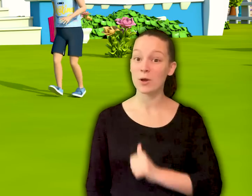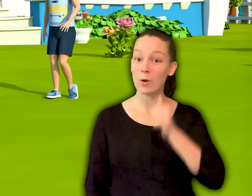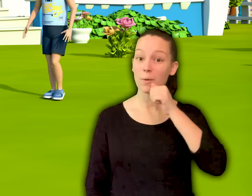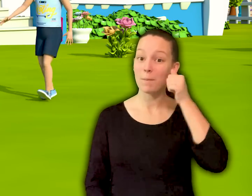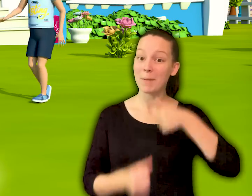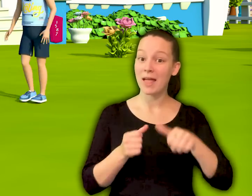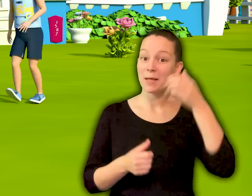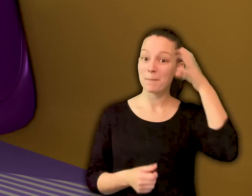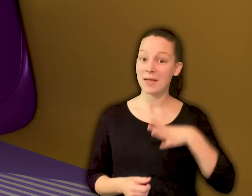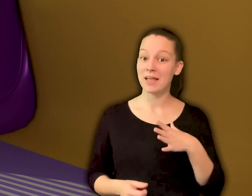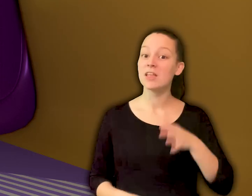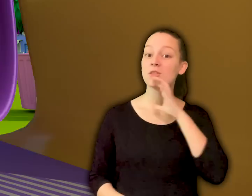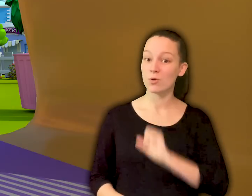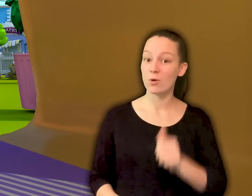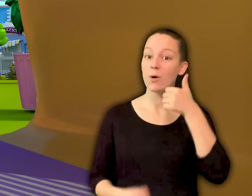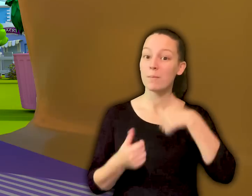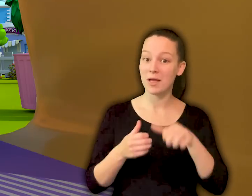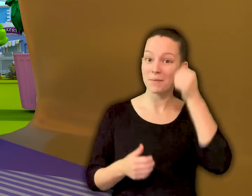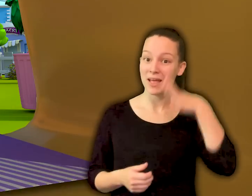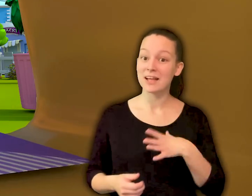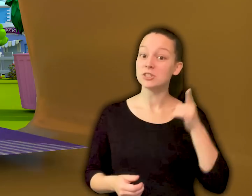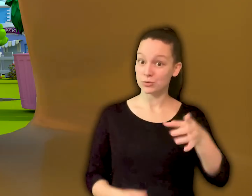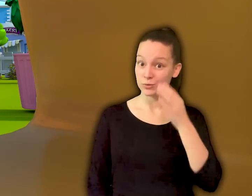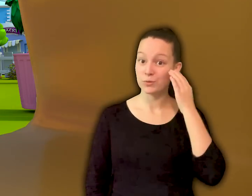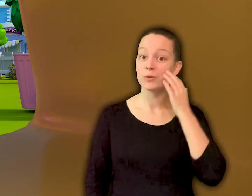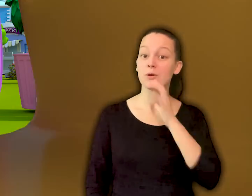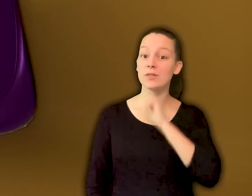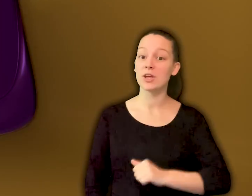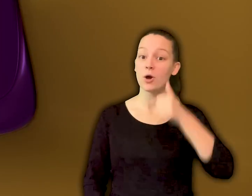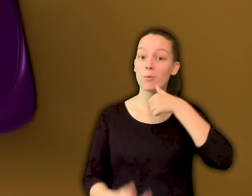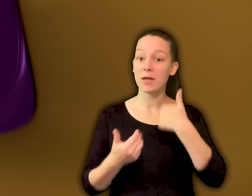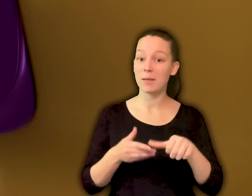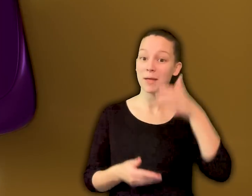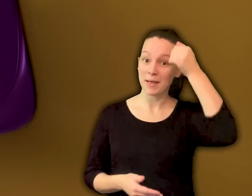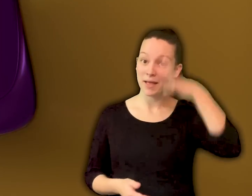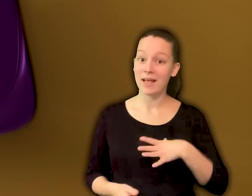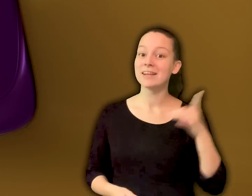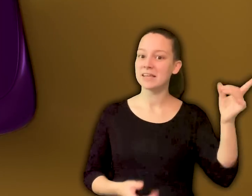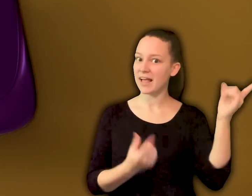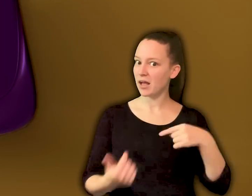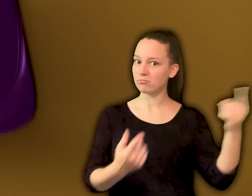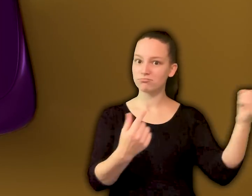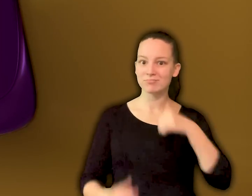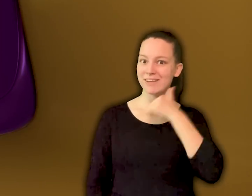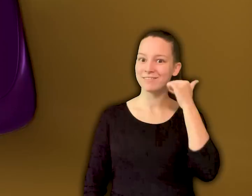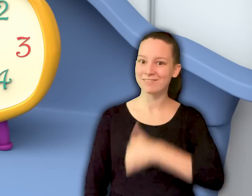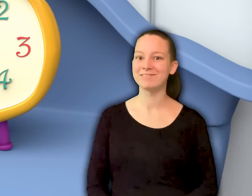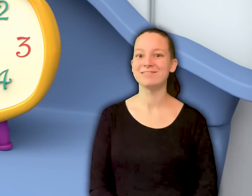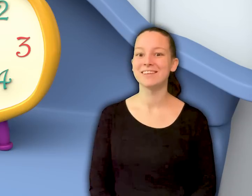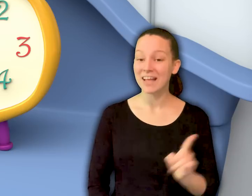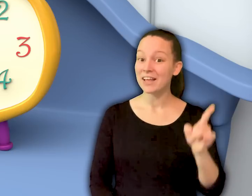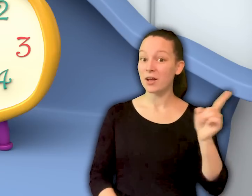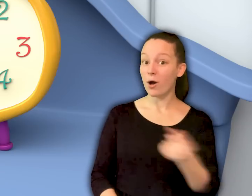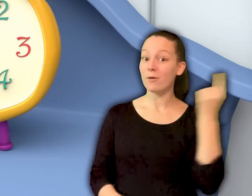do you know the old mailman old mailman old mailman do you know the old mailman who comes here every